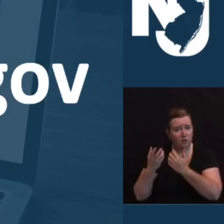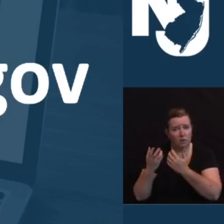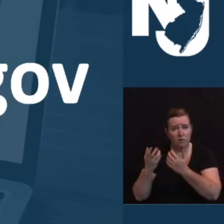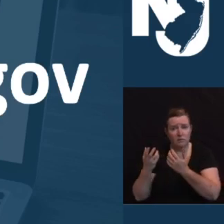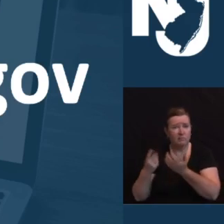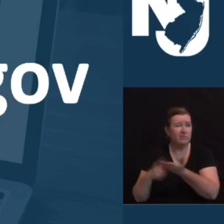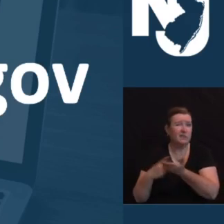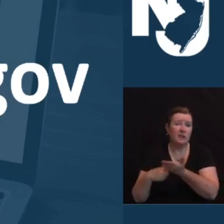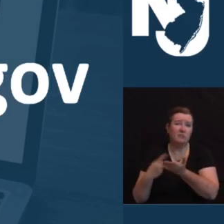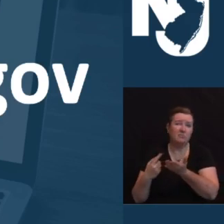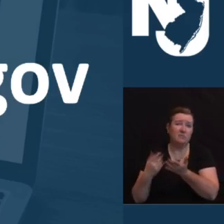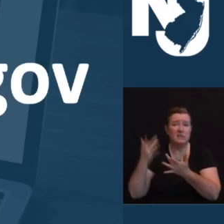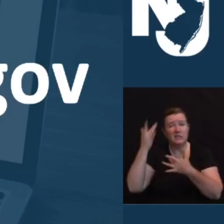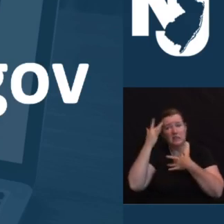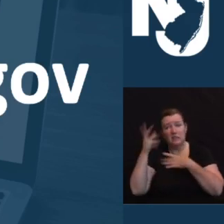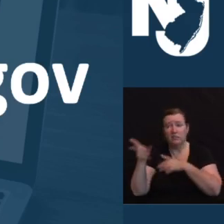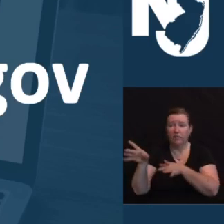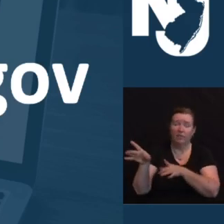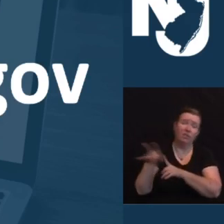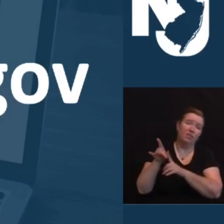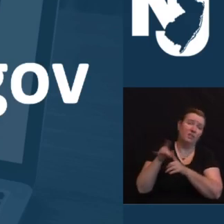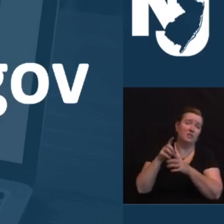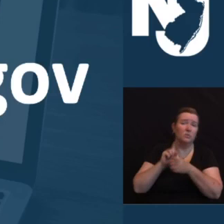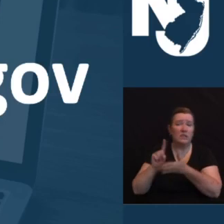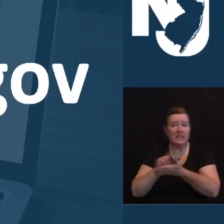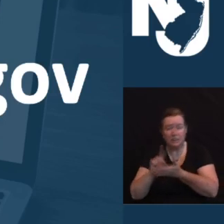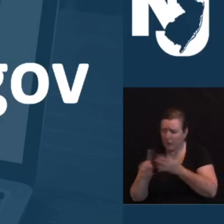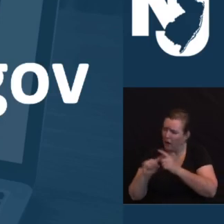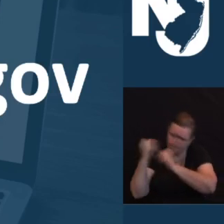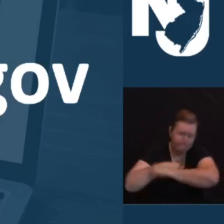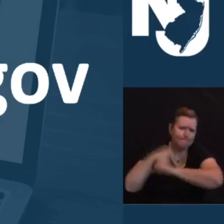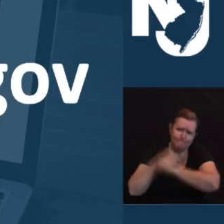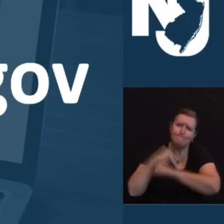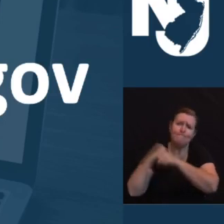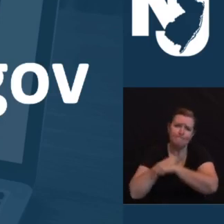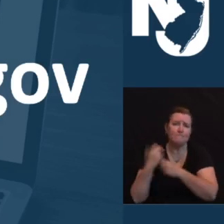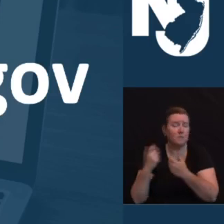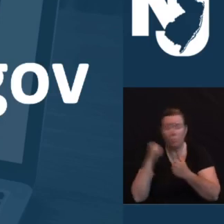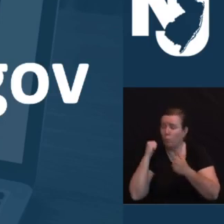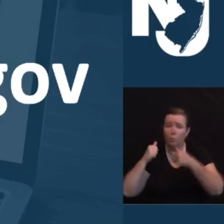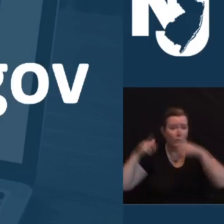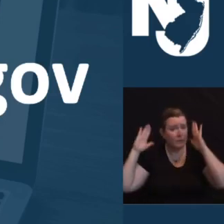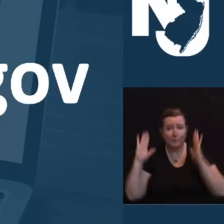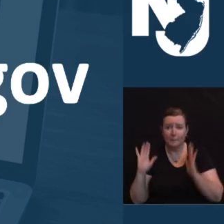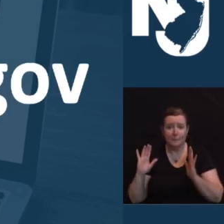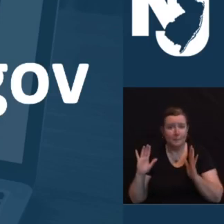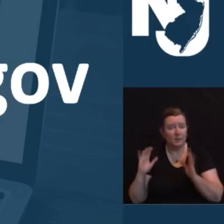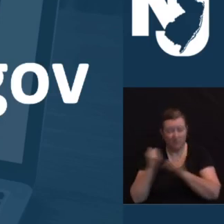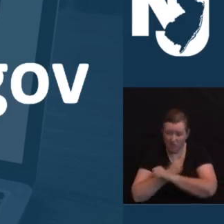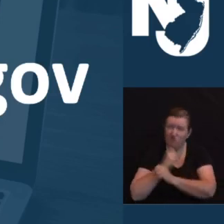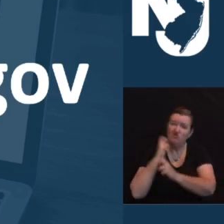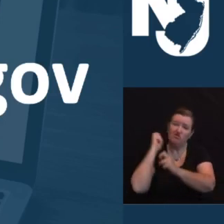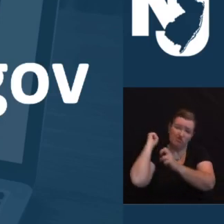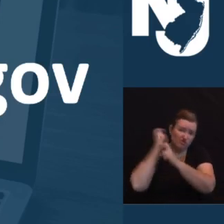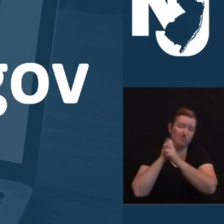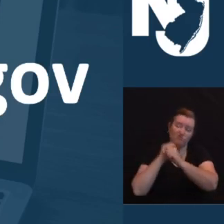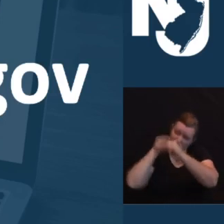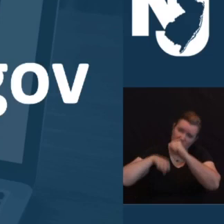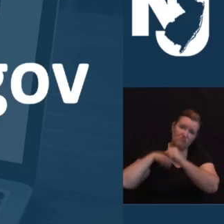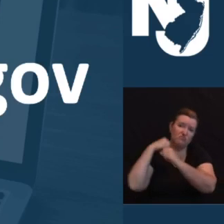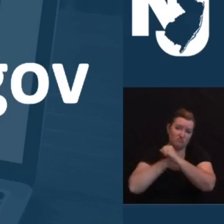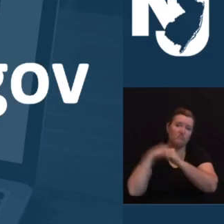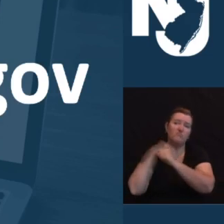in others, for months, they fought it. They didn't give an inch. They fought it as hard as they could in every way they could.